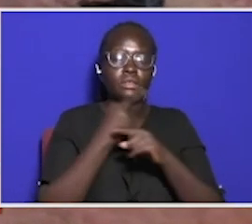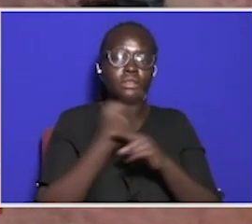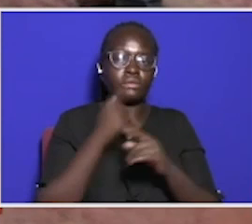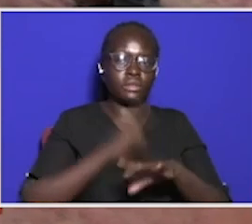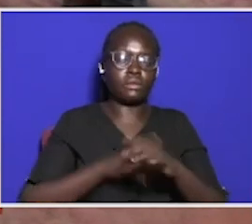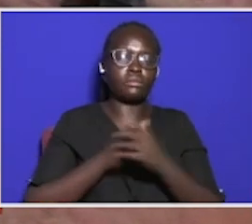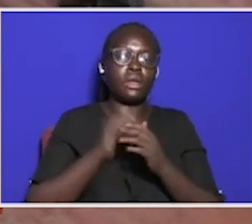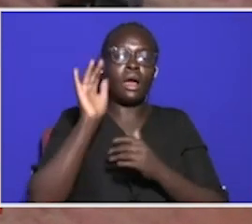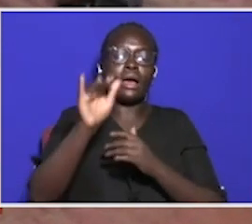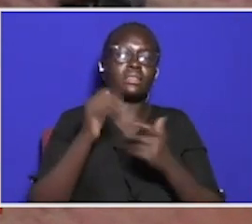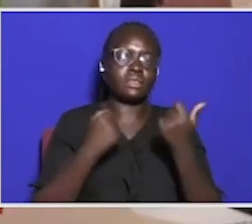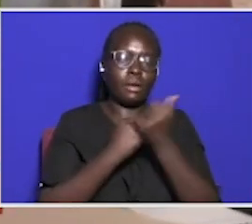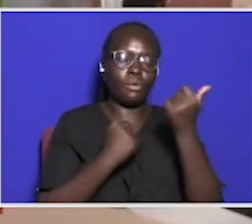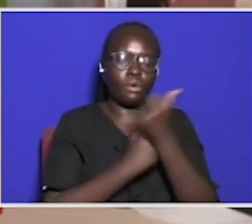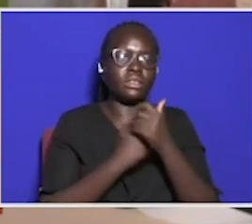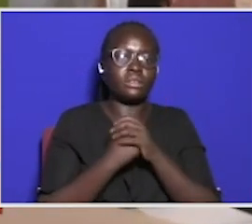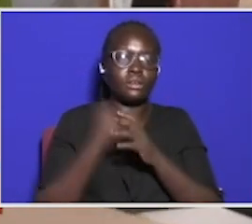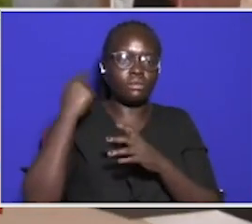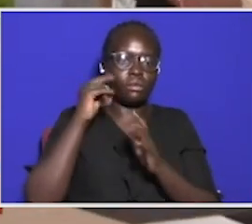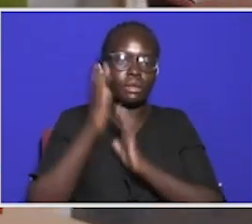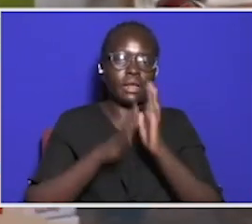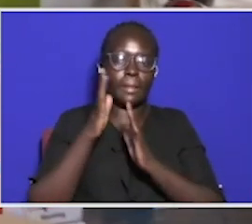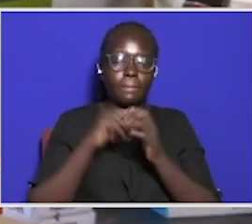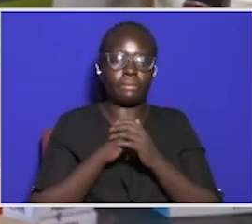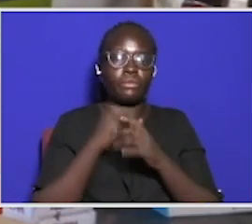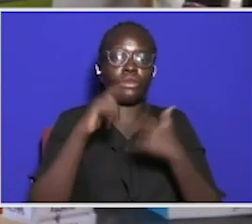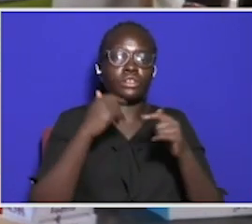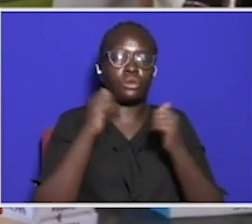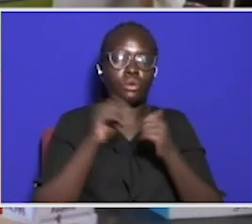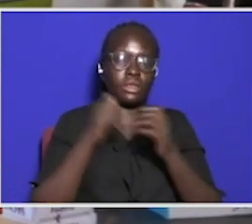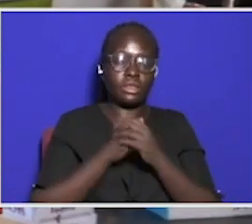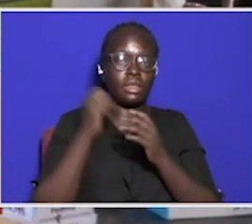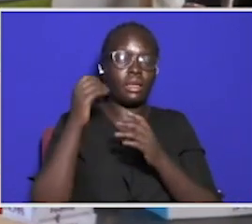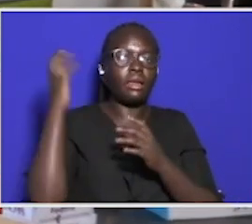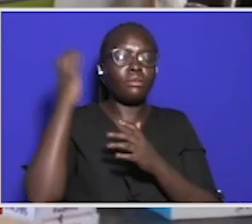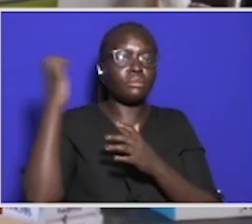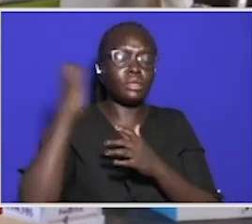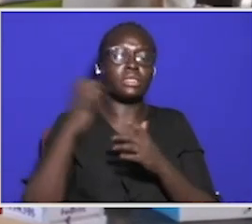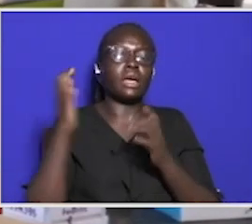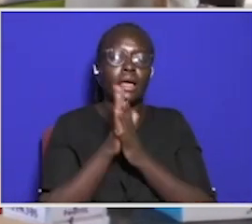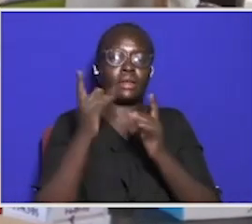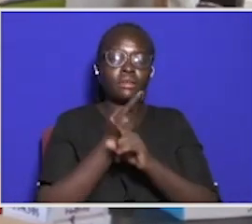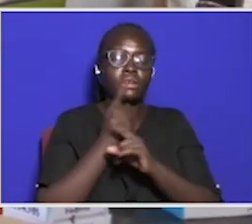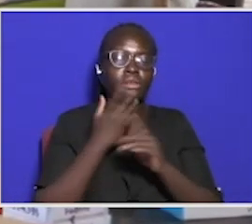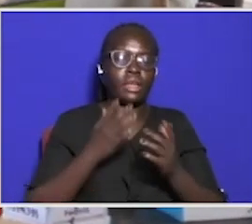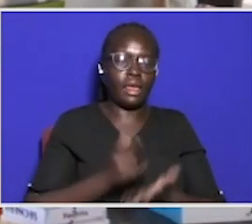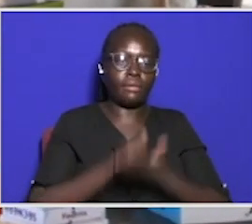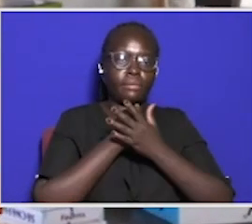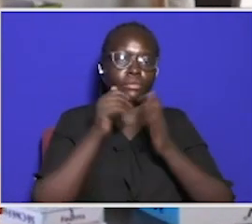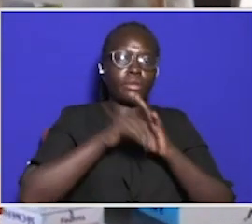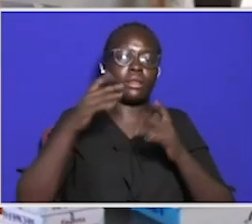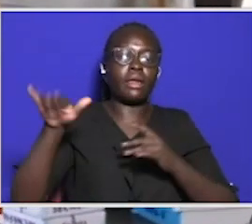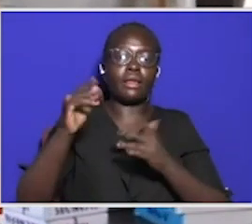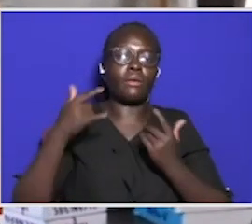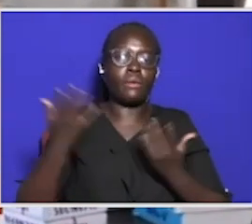wakiomba kuungwa mkono katika mpango wa kueneza injili pamoja na kutoa huduma huria kwa wakazi wa maeneo yaliyotengwa